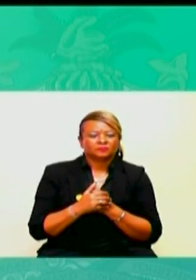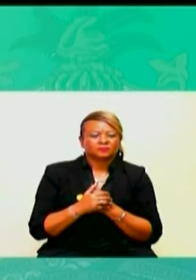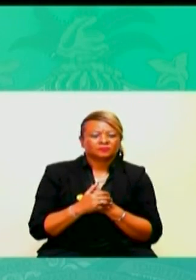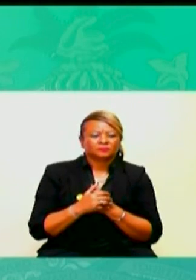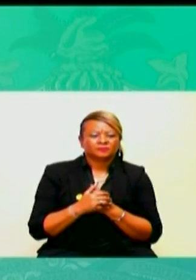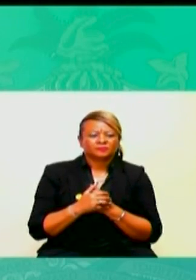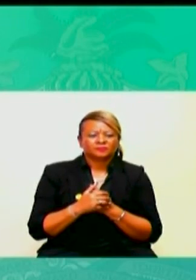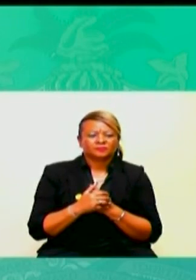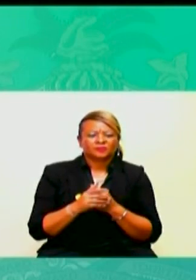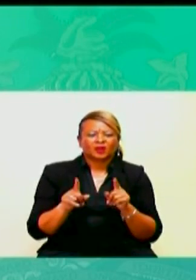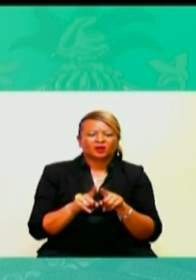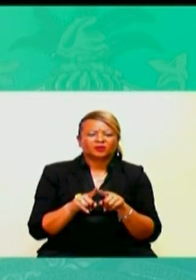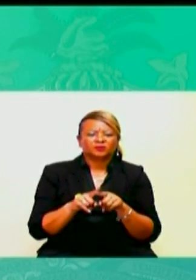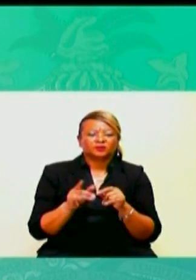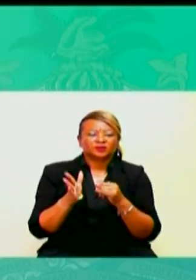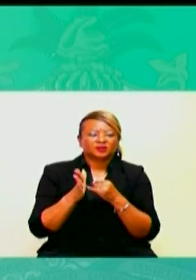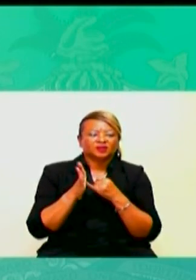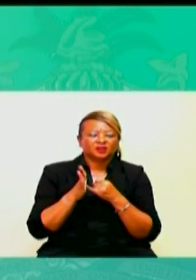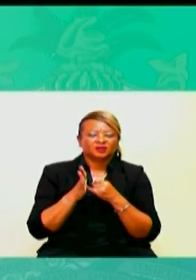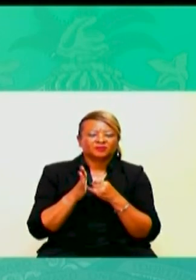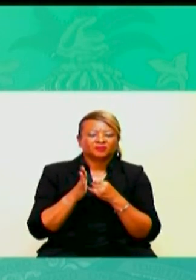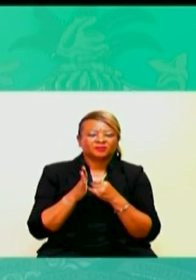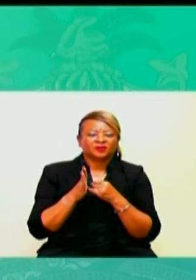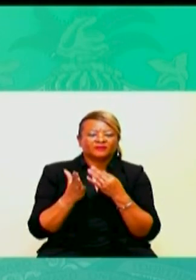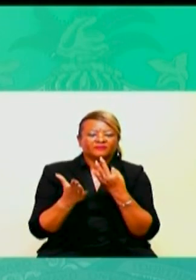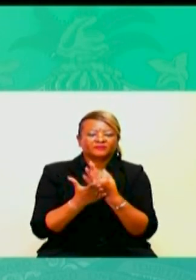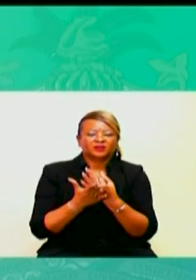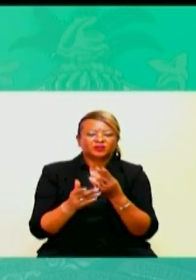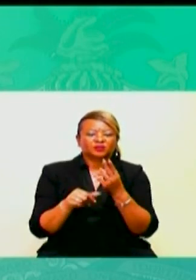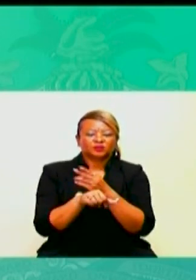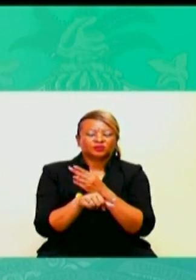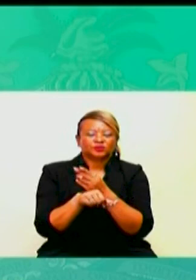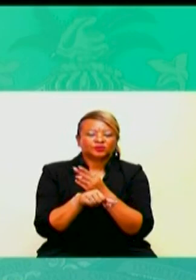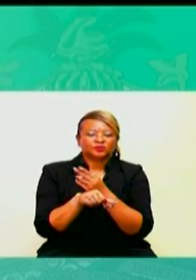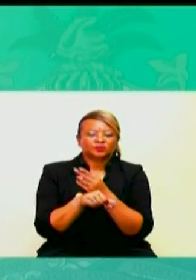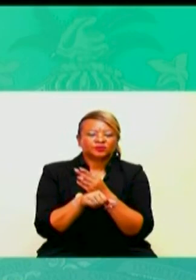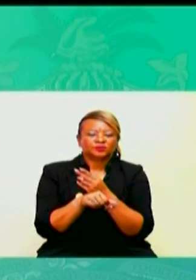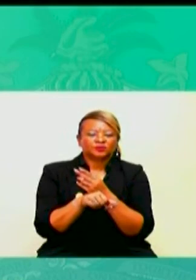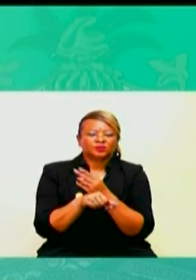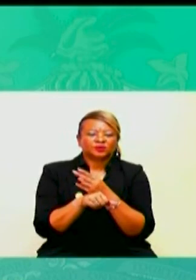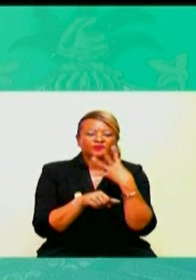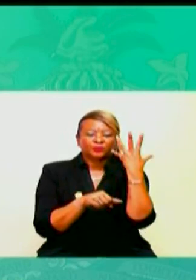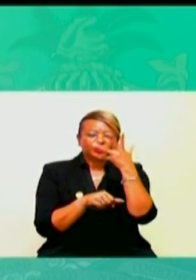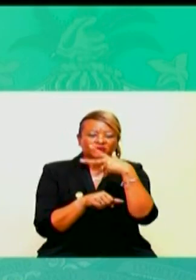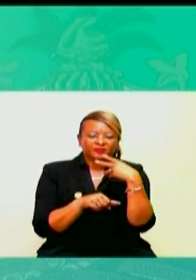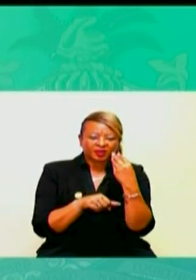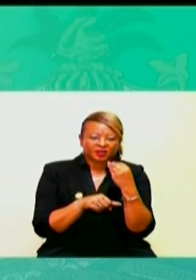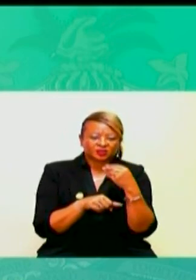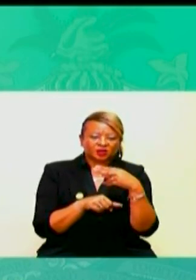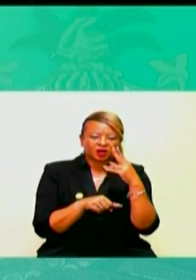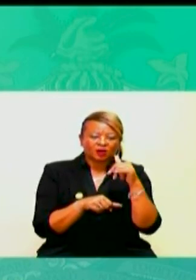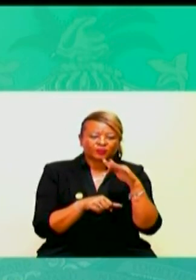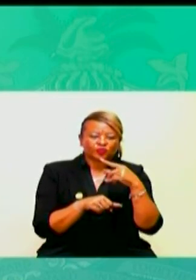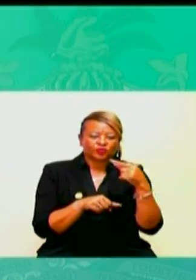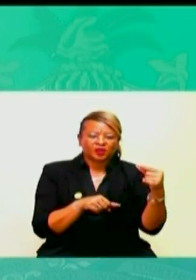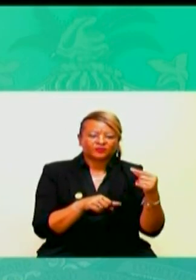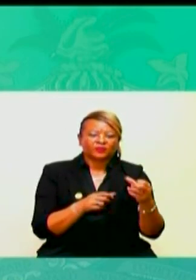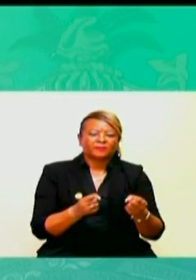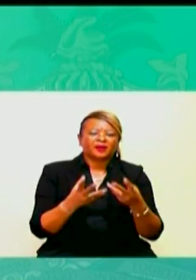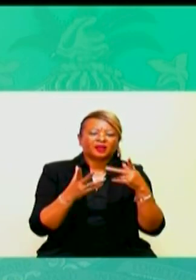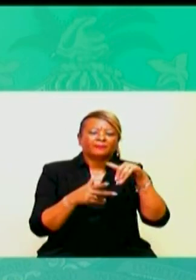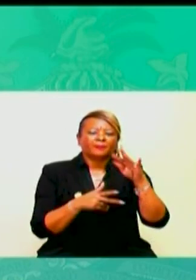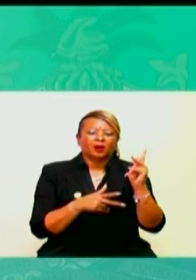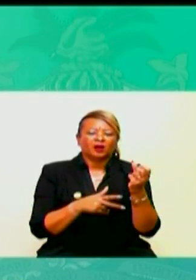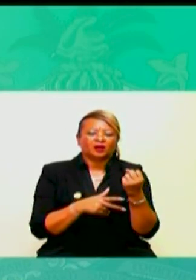I also indicated that my constituency funds is being used to for beautification and upgrades to many parks in